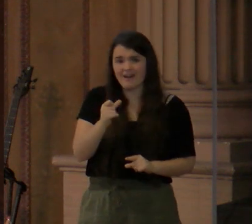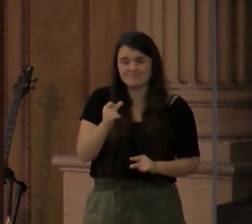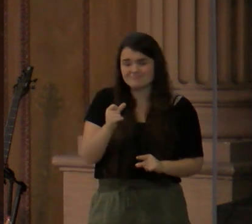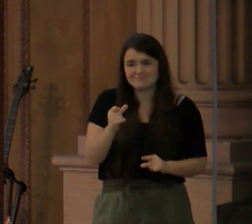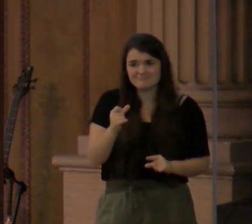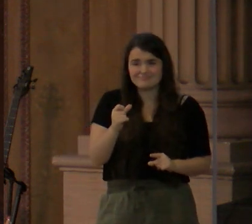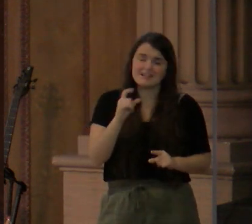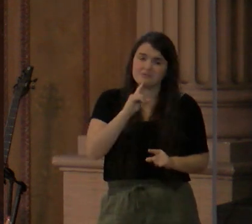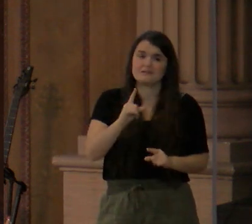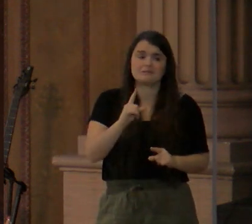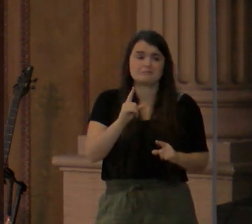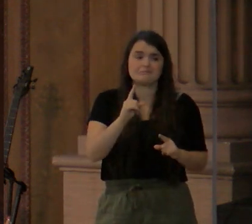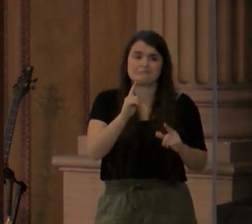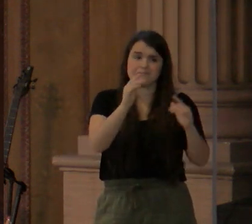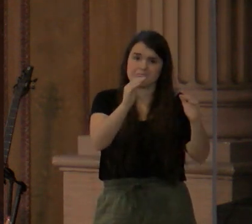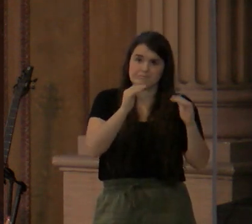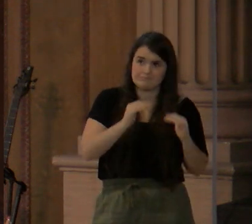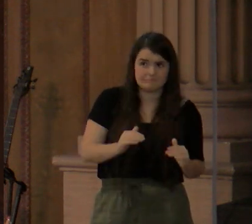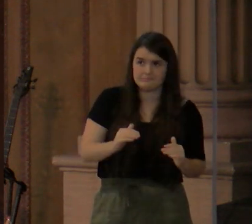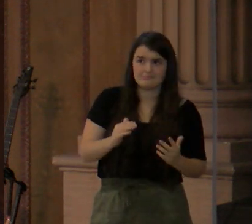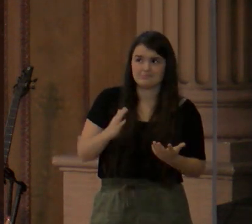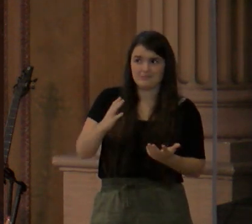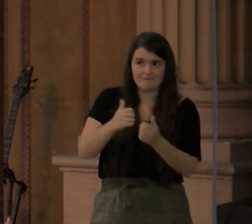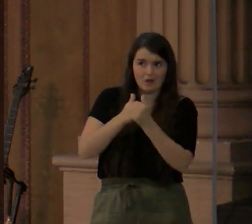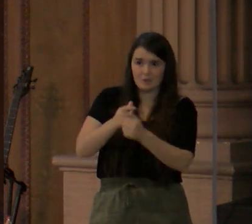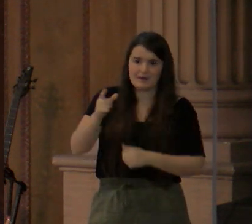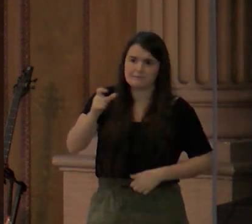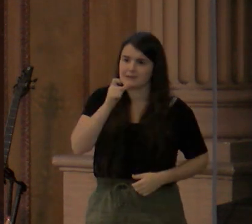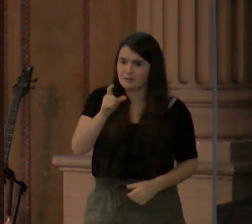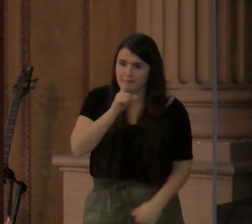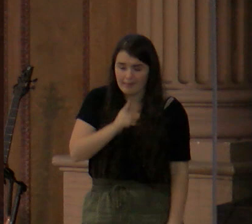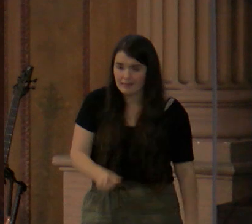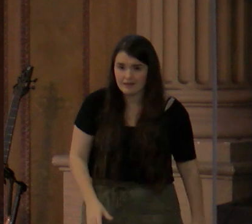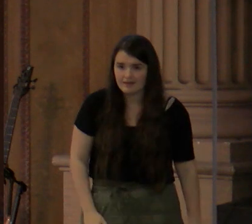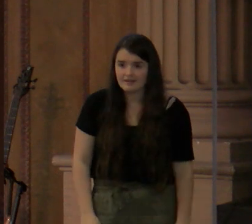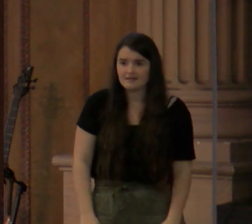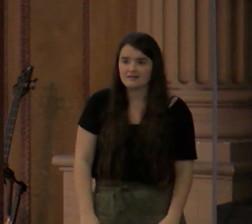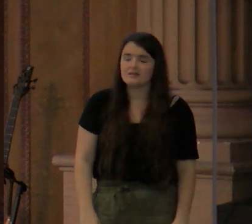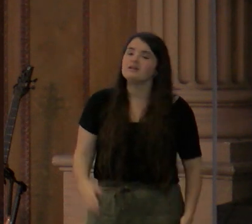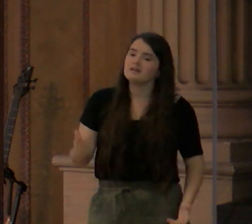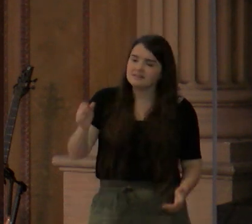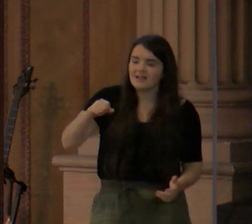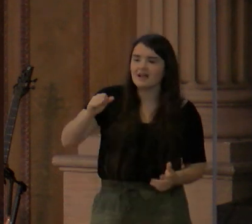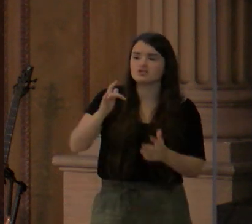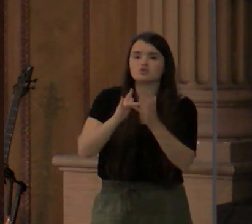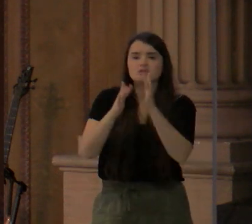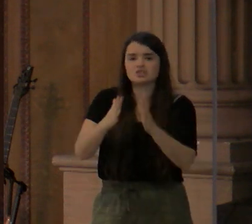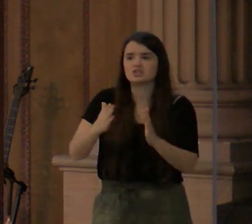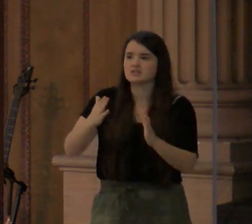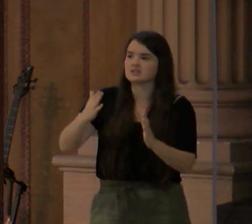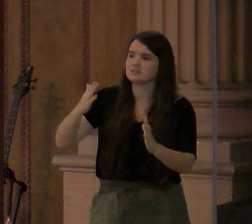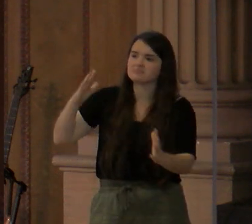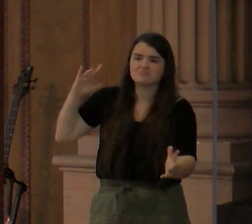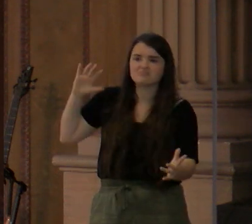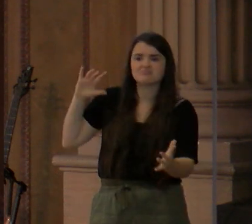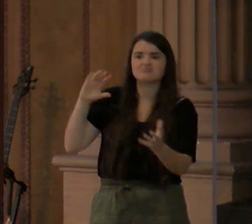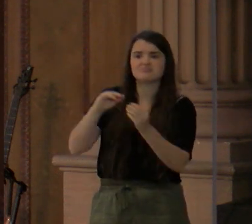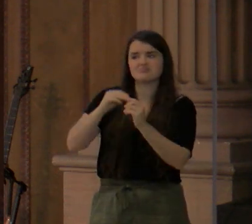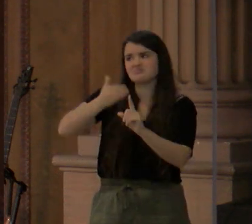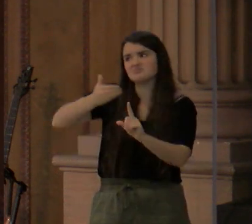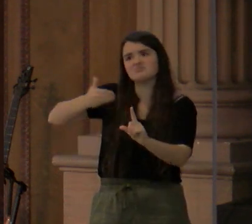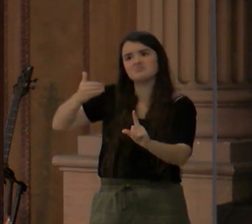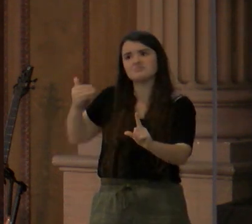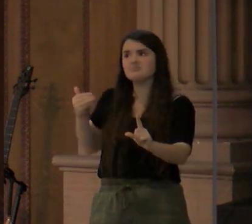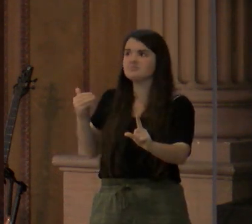2,000 years have made efforts to obey Jesus. They fall short of his perfection, but they truly obey. Christians do live